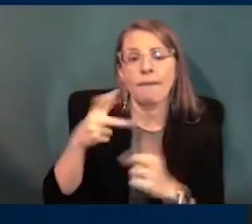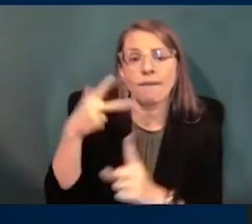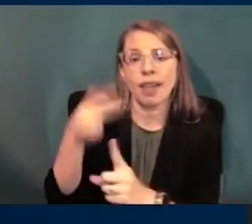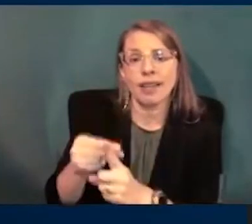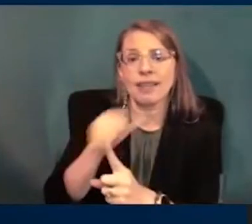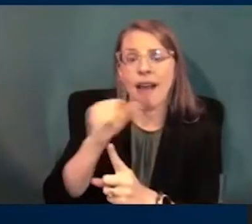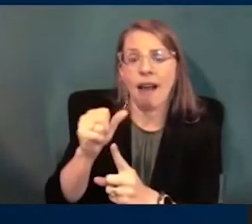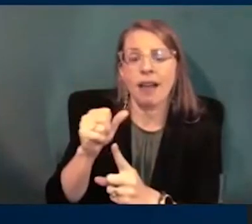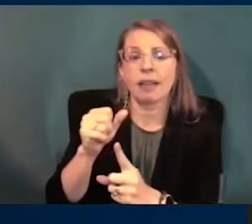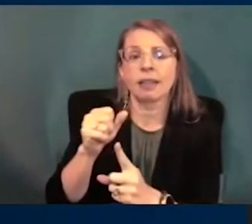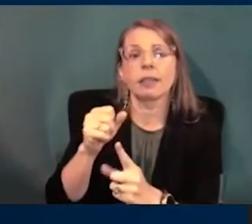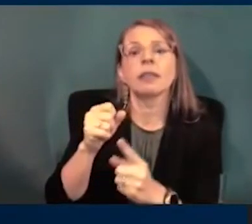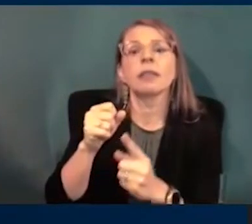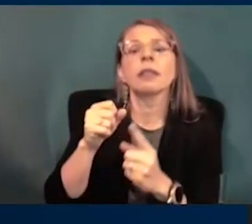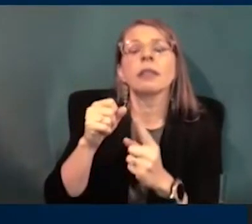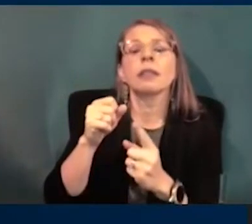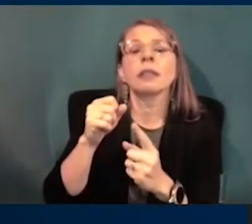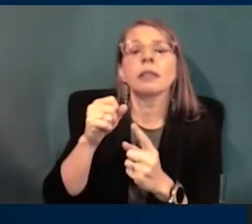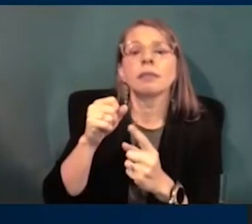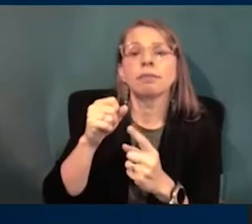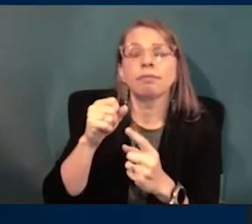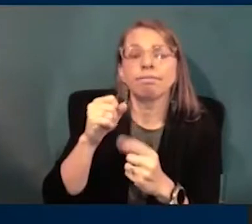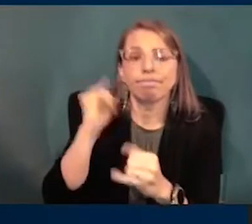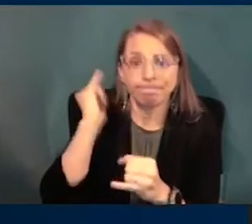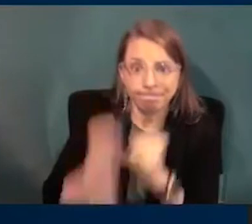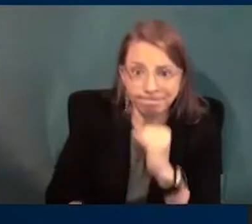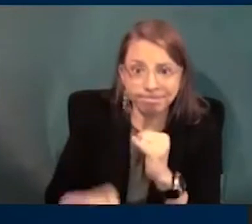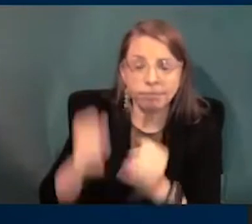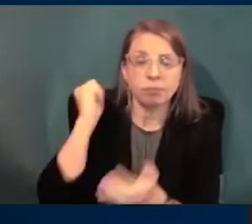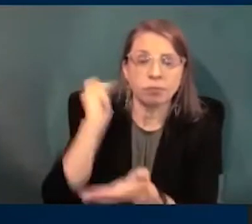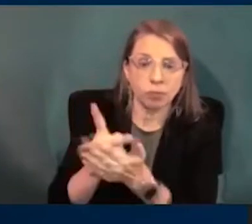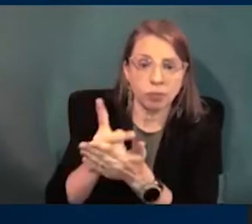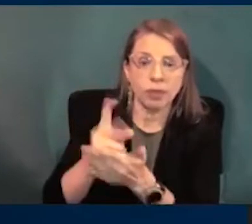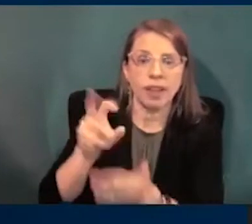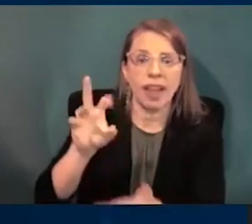approved by the FDA? And